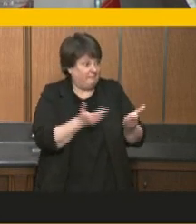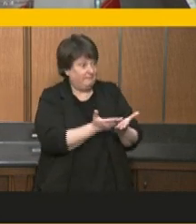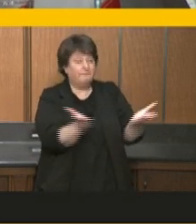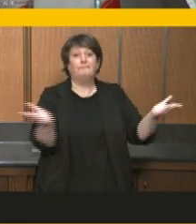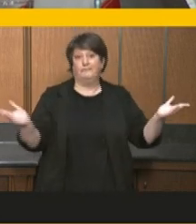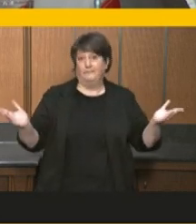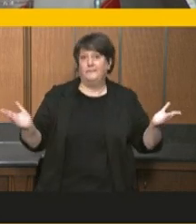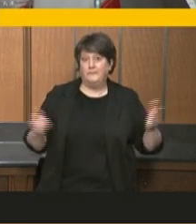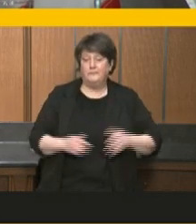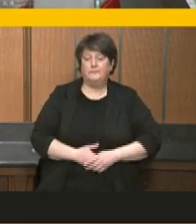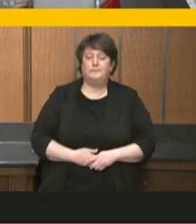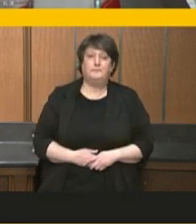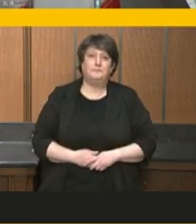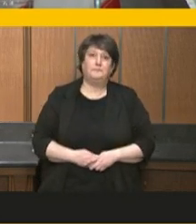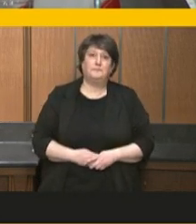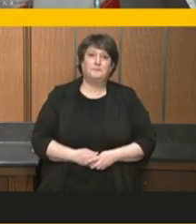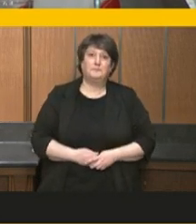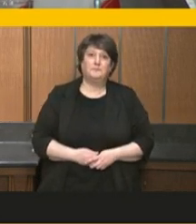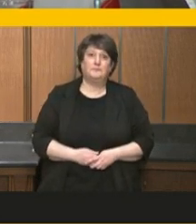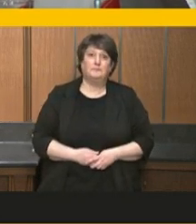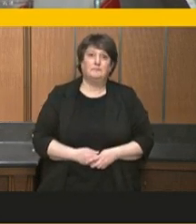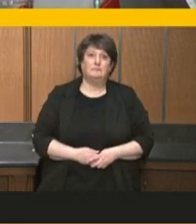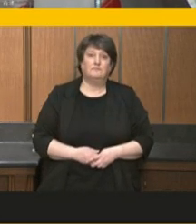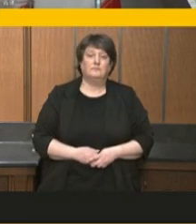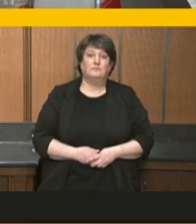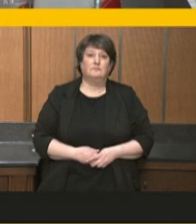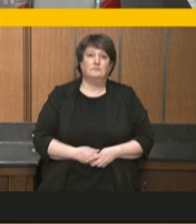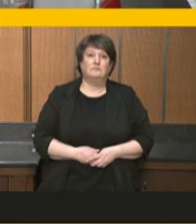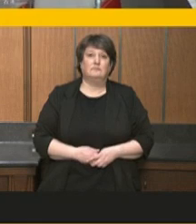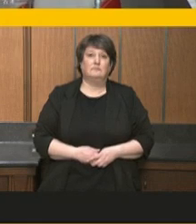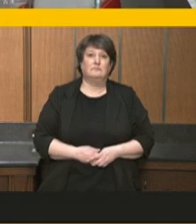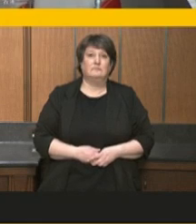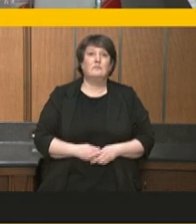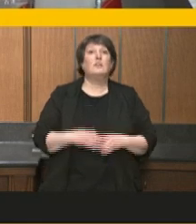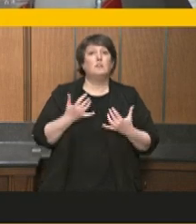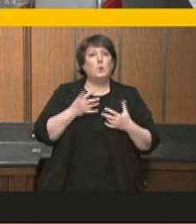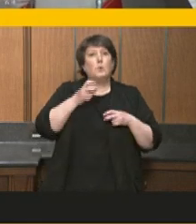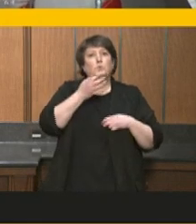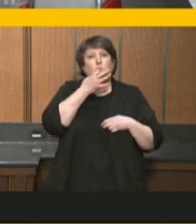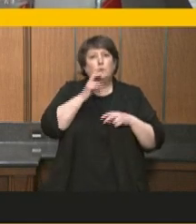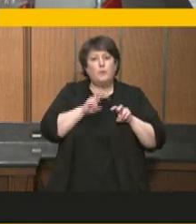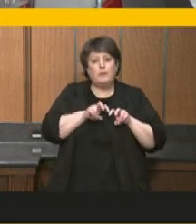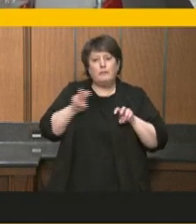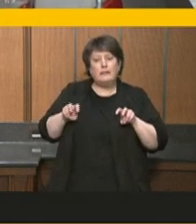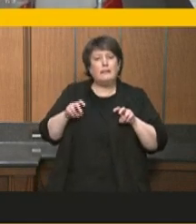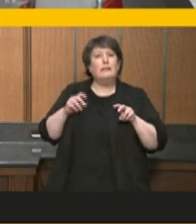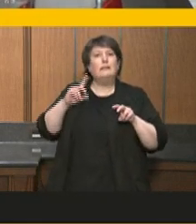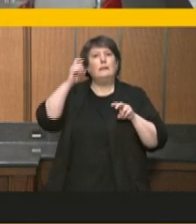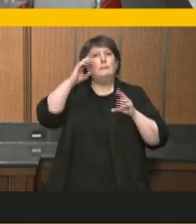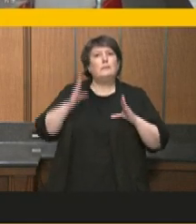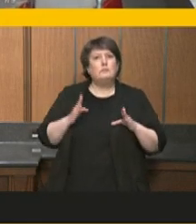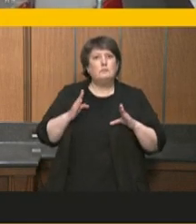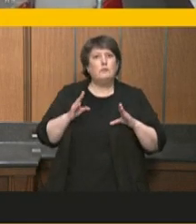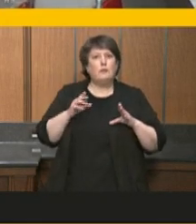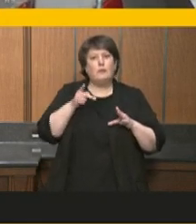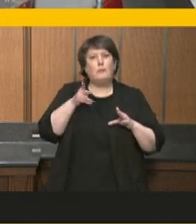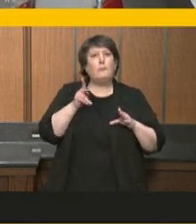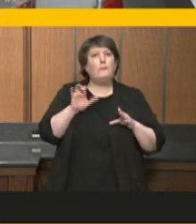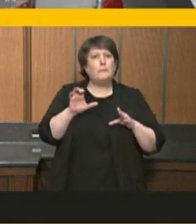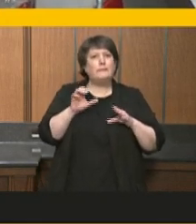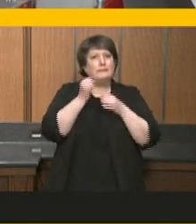now let me turn to, we will hear this morning from the Minister of Public Safety and Emergency Preparedness, Bill Blair. Then we